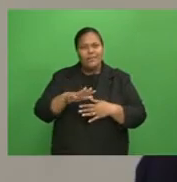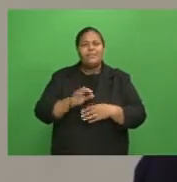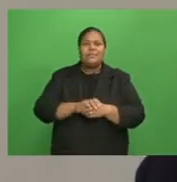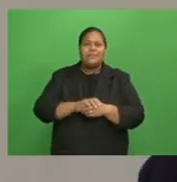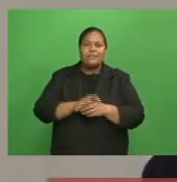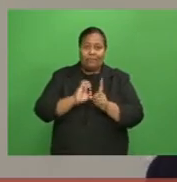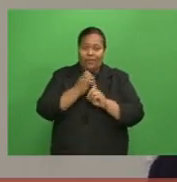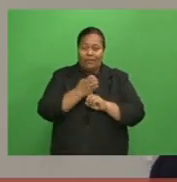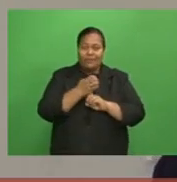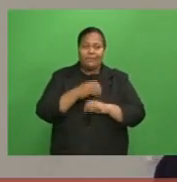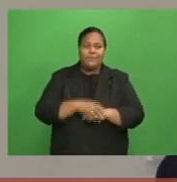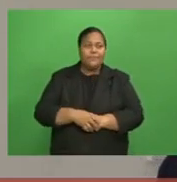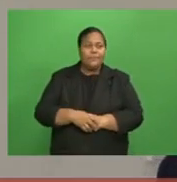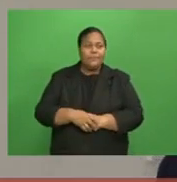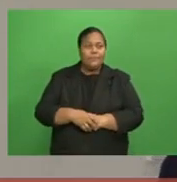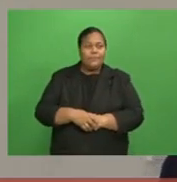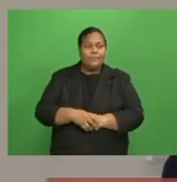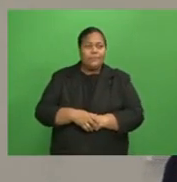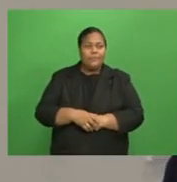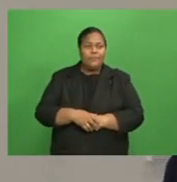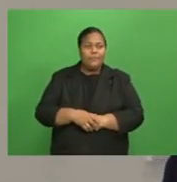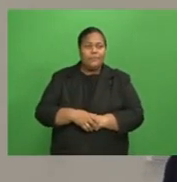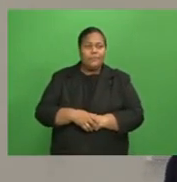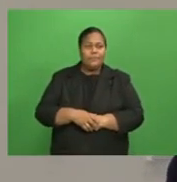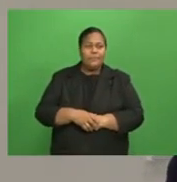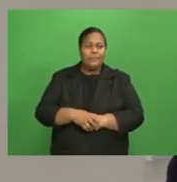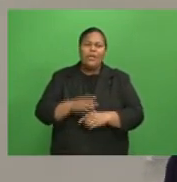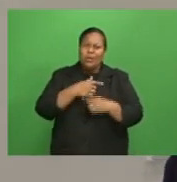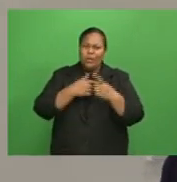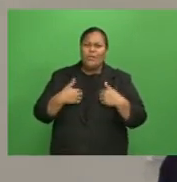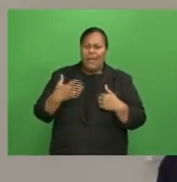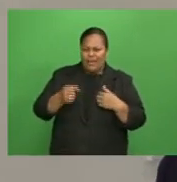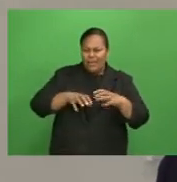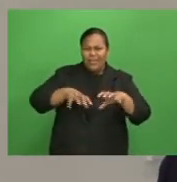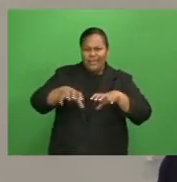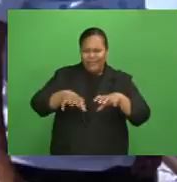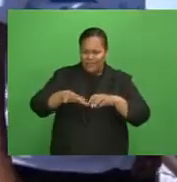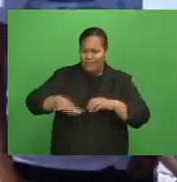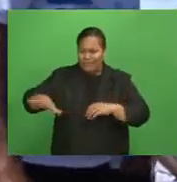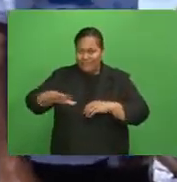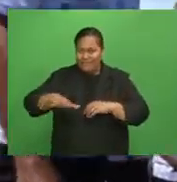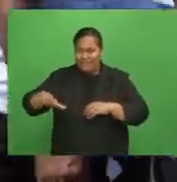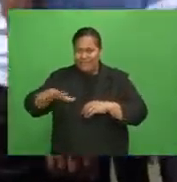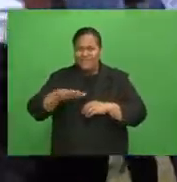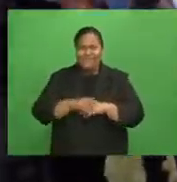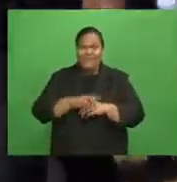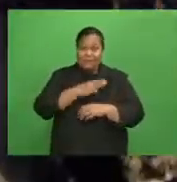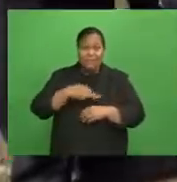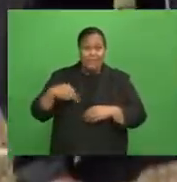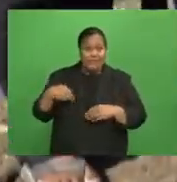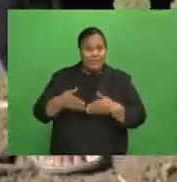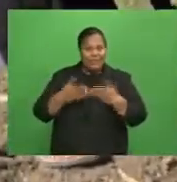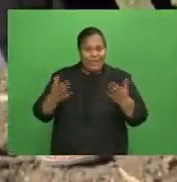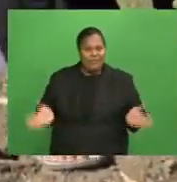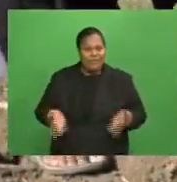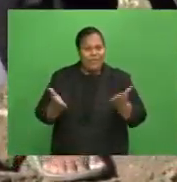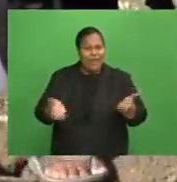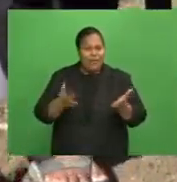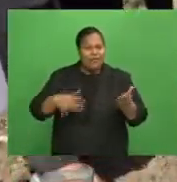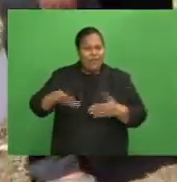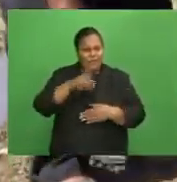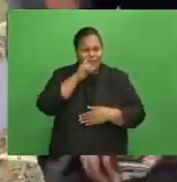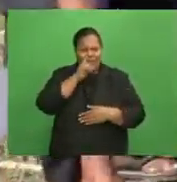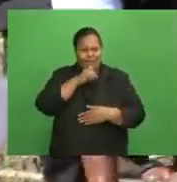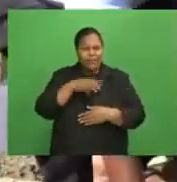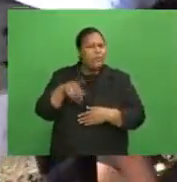diversity. A significant amount of investment is actually planned in that area. A lot of activity is also planned in that area. The ministry is encouraging Fijians to be mindful of